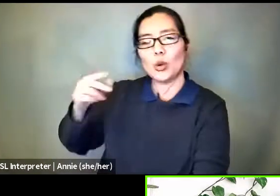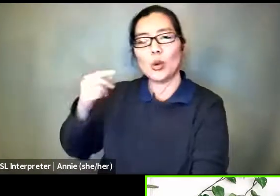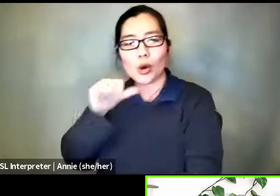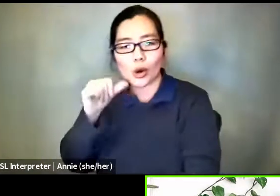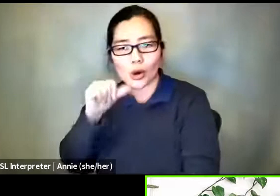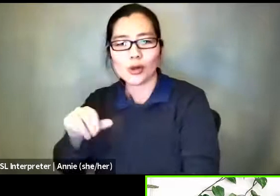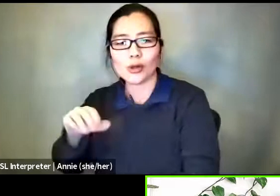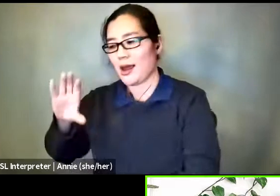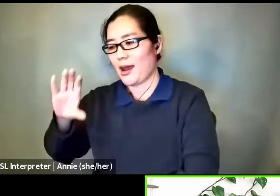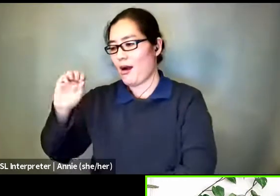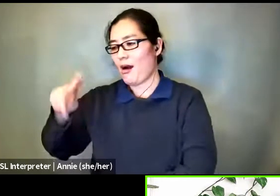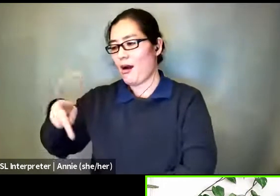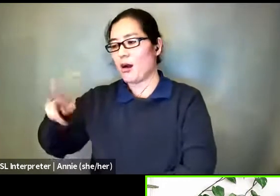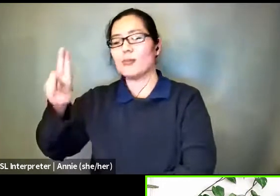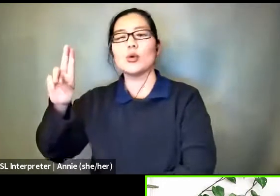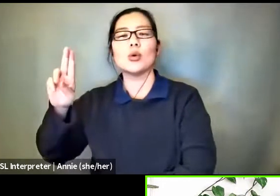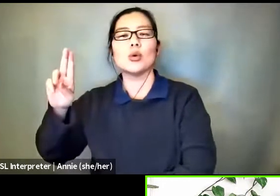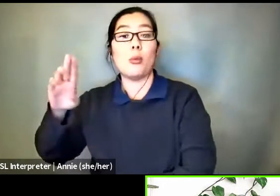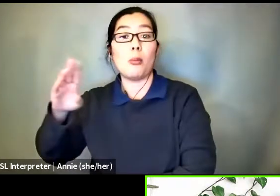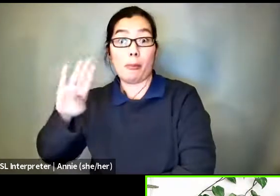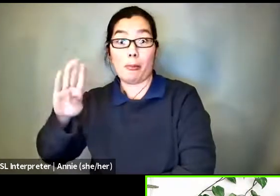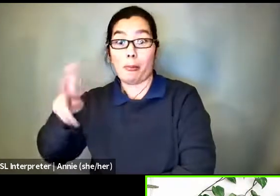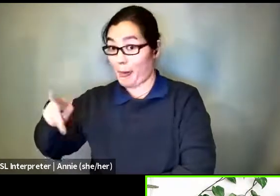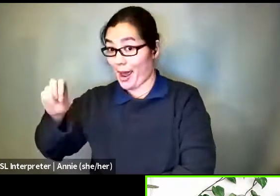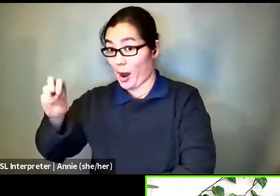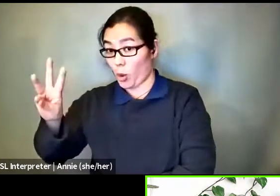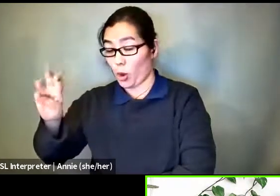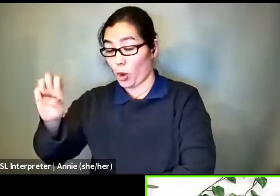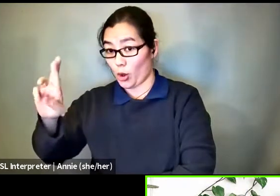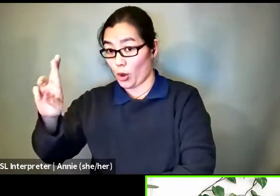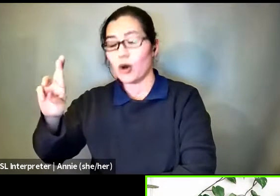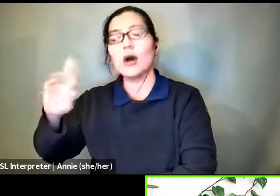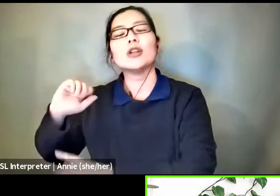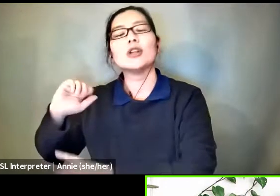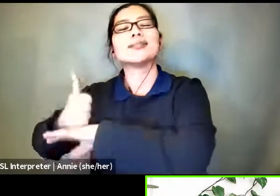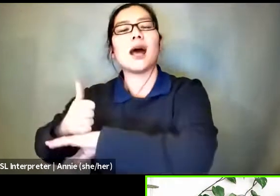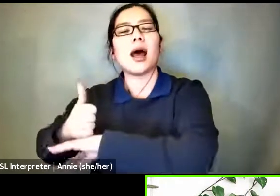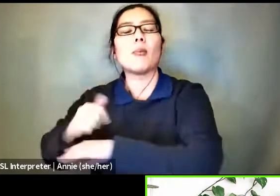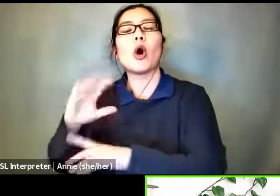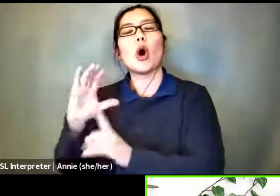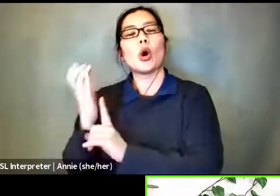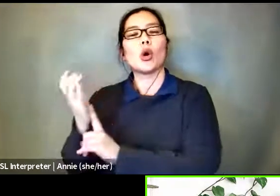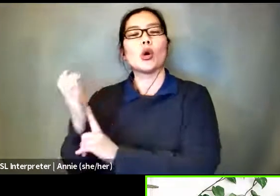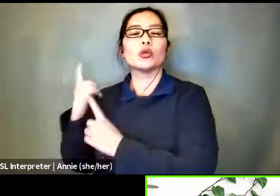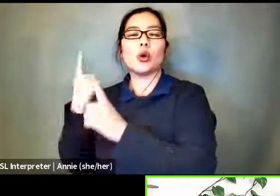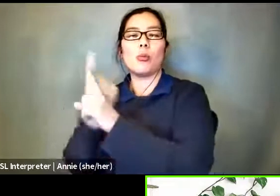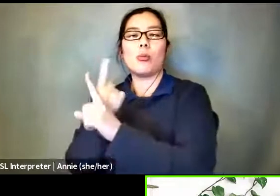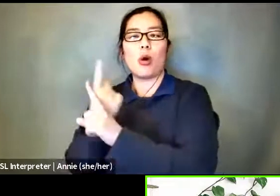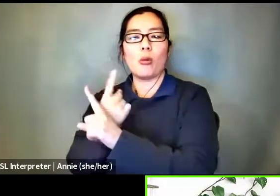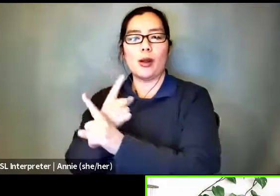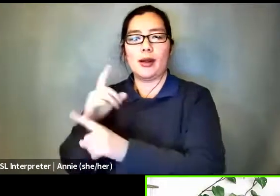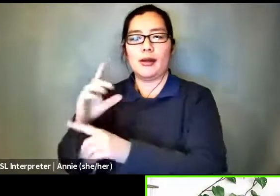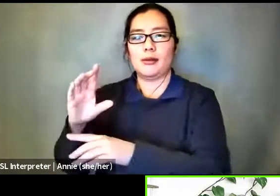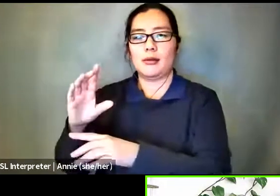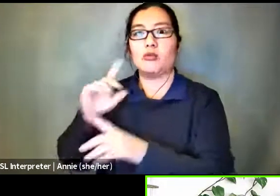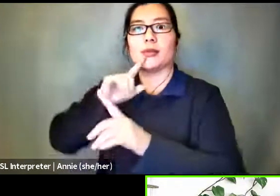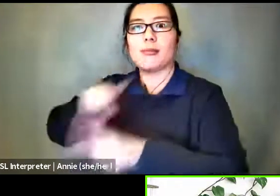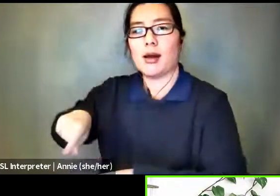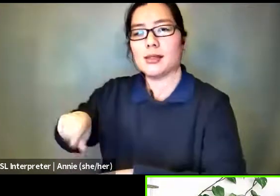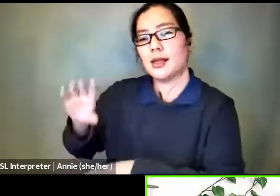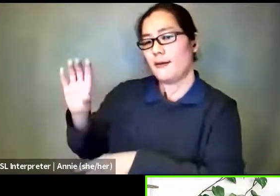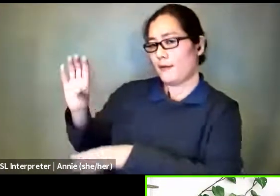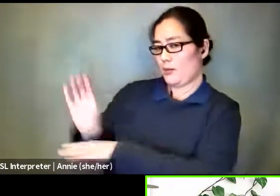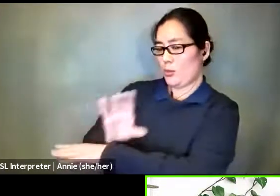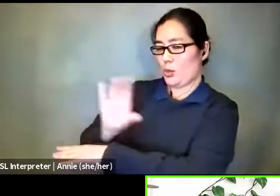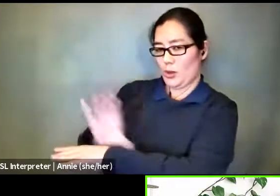level, she's created a theory called culturally responsive computing to talk about the ways in which empowering girls